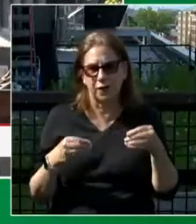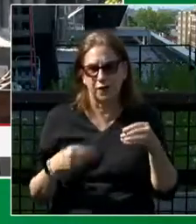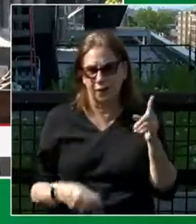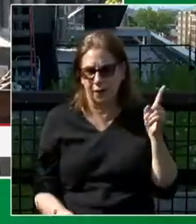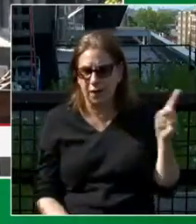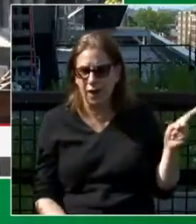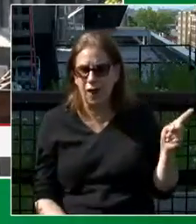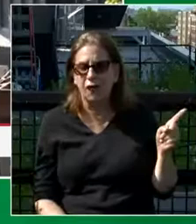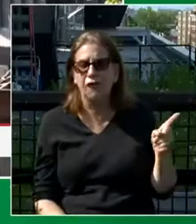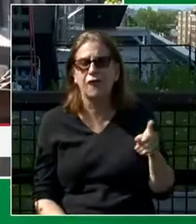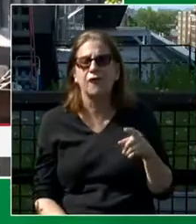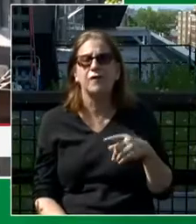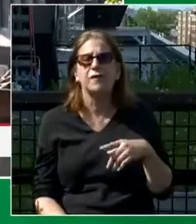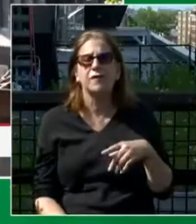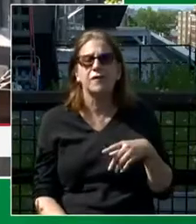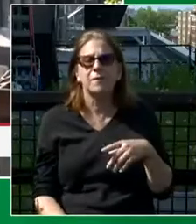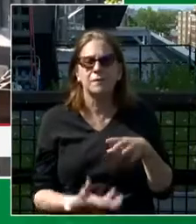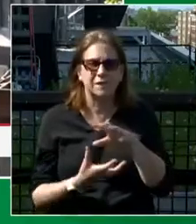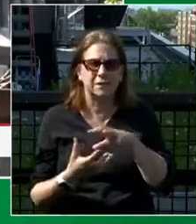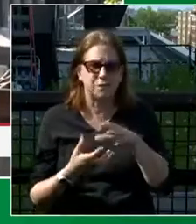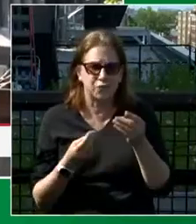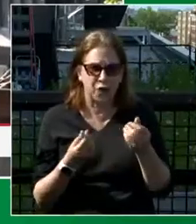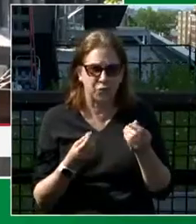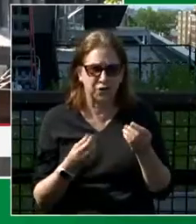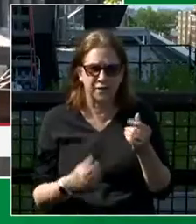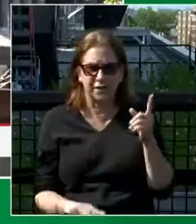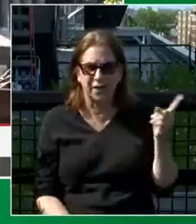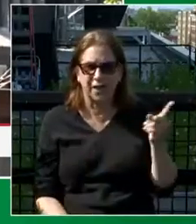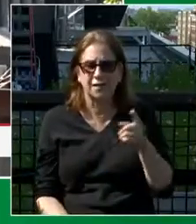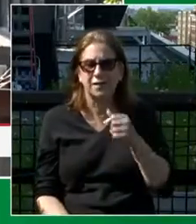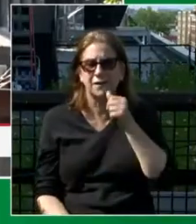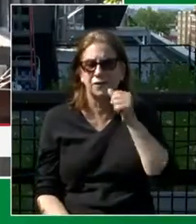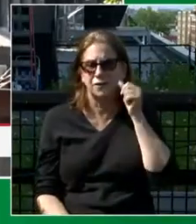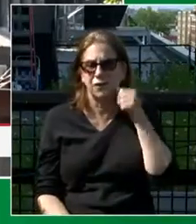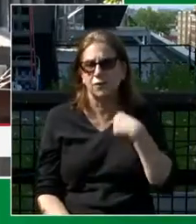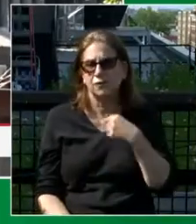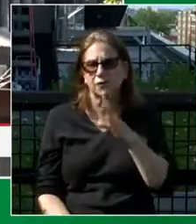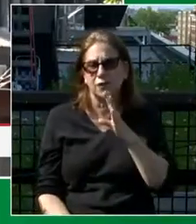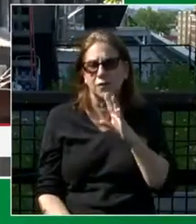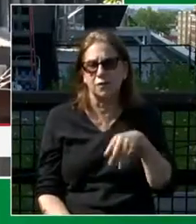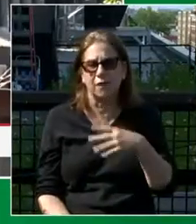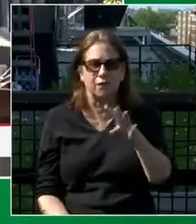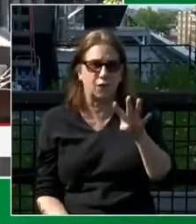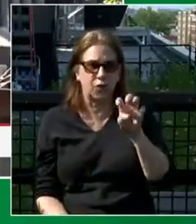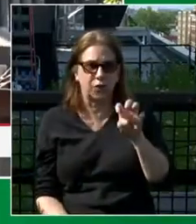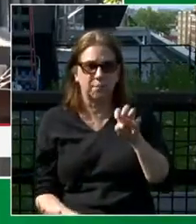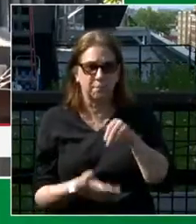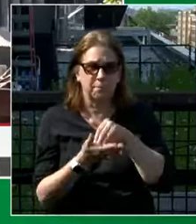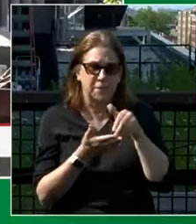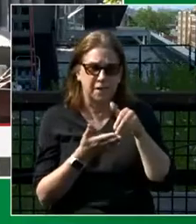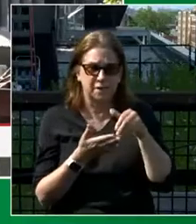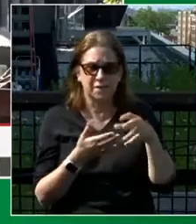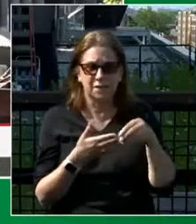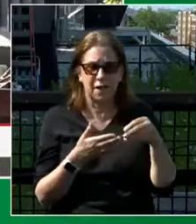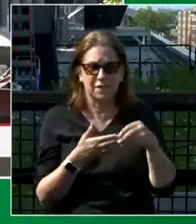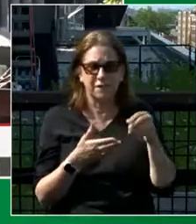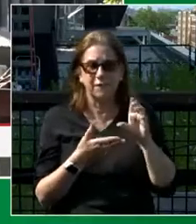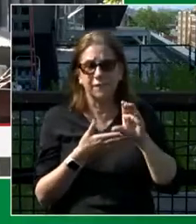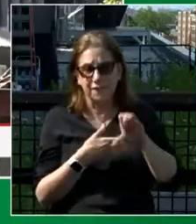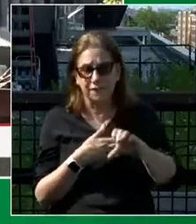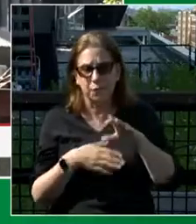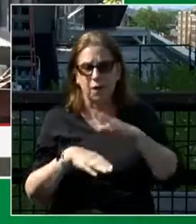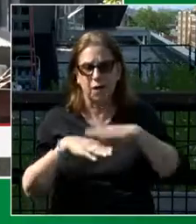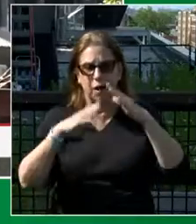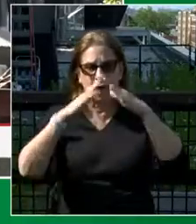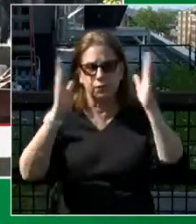about a $400 million investment, a historic $400 million investment in the Housing Production Trust Fund. And that allows